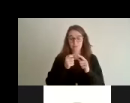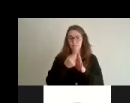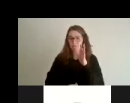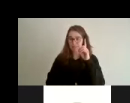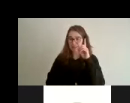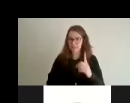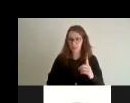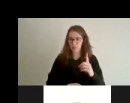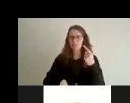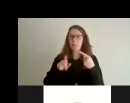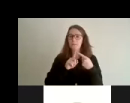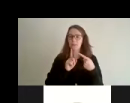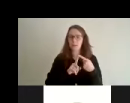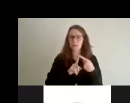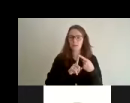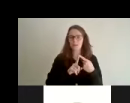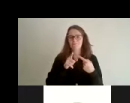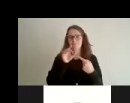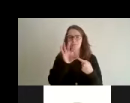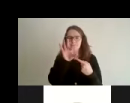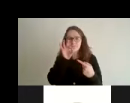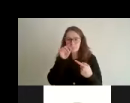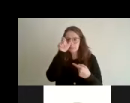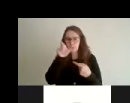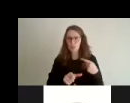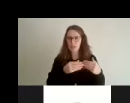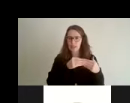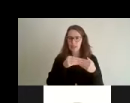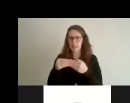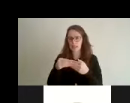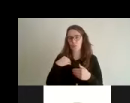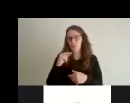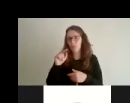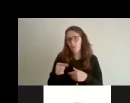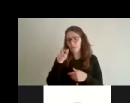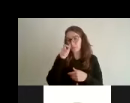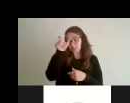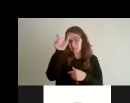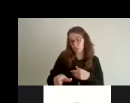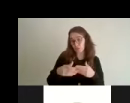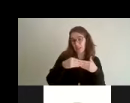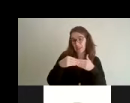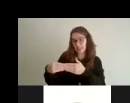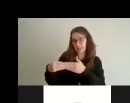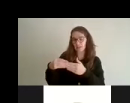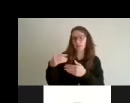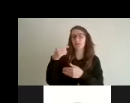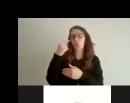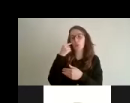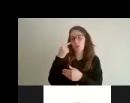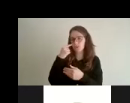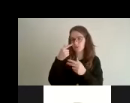is appoint aware leaders. We should demand leaders to be not only knowledgeable, but also